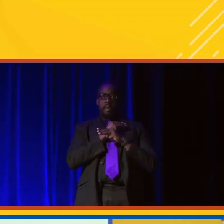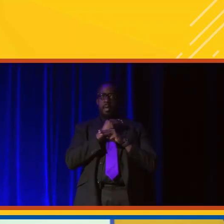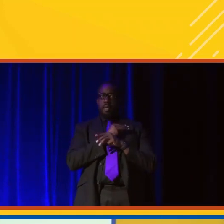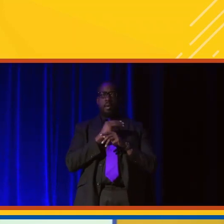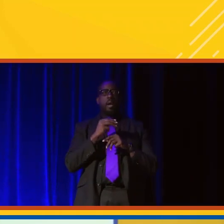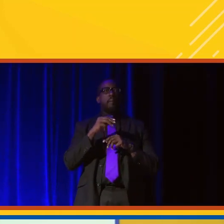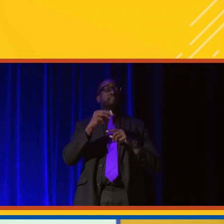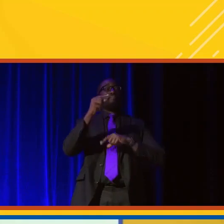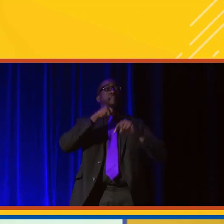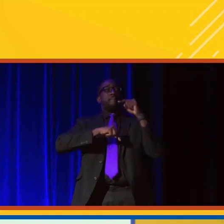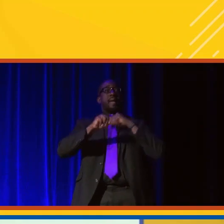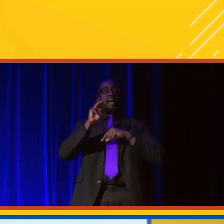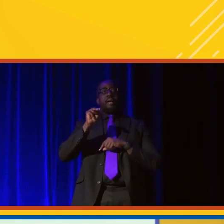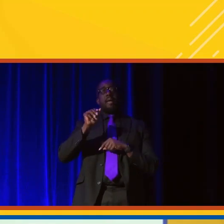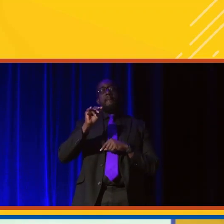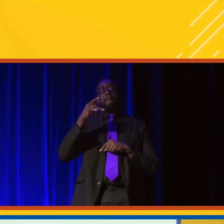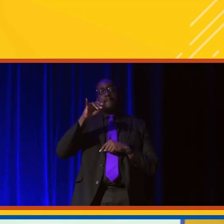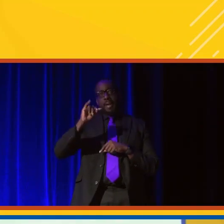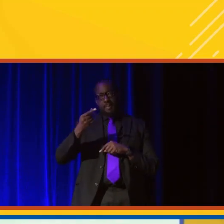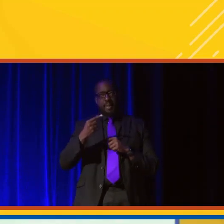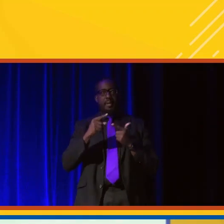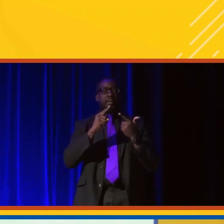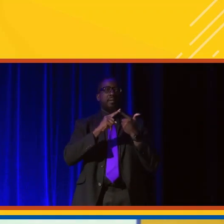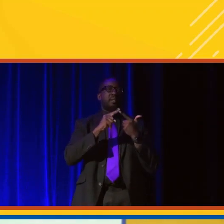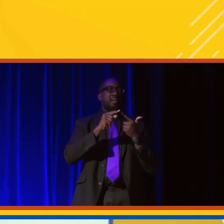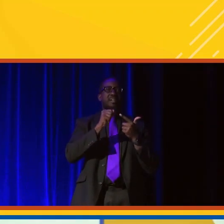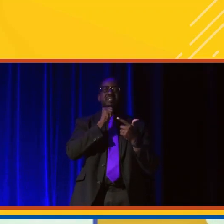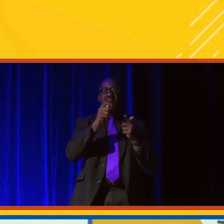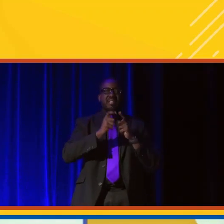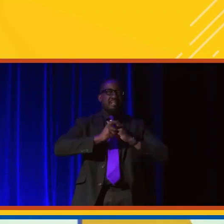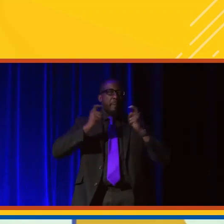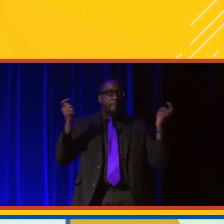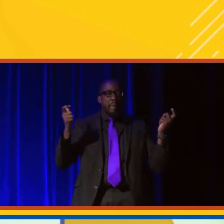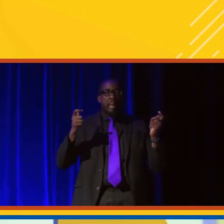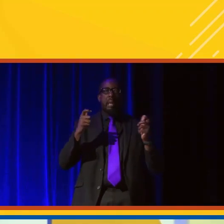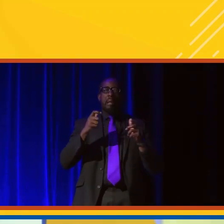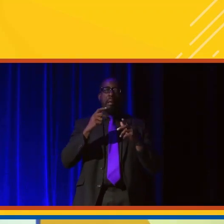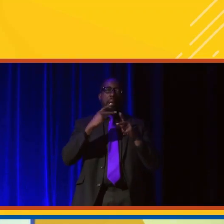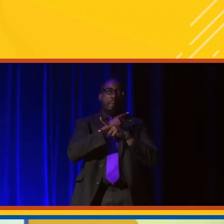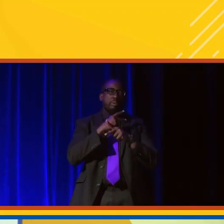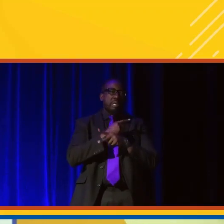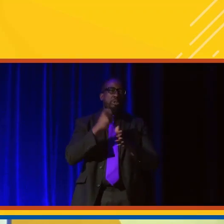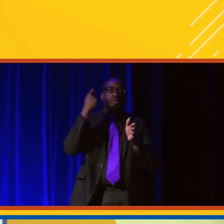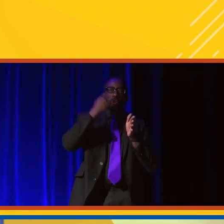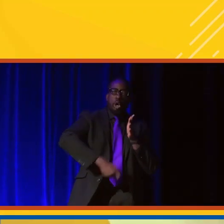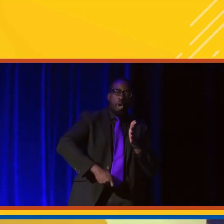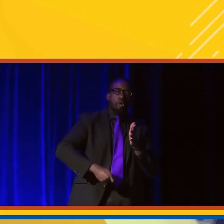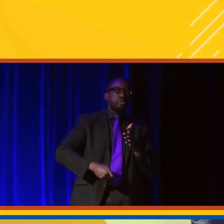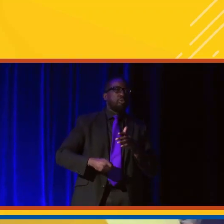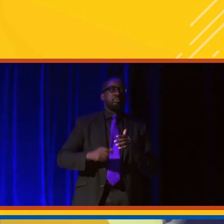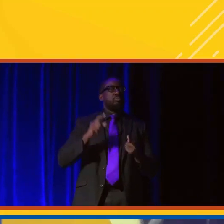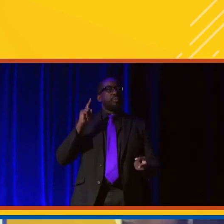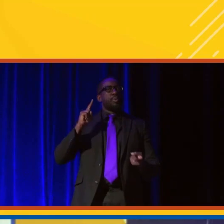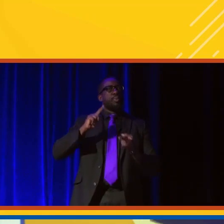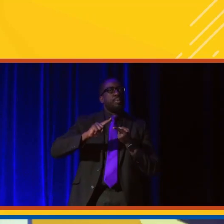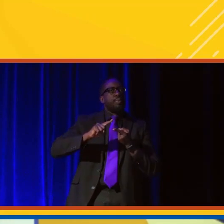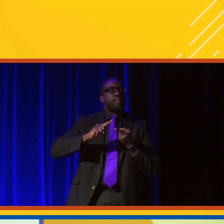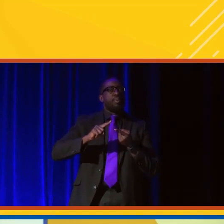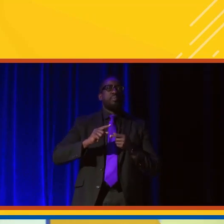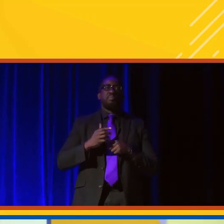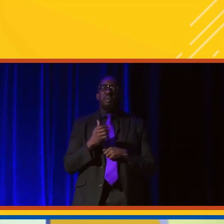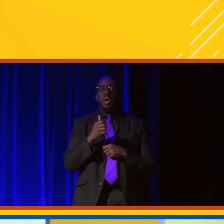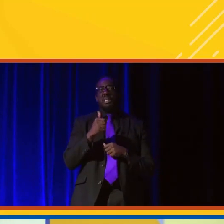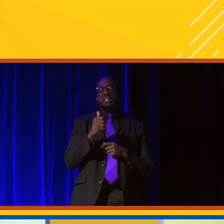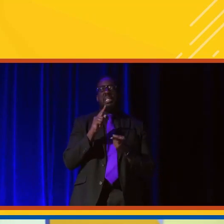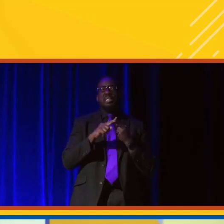have ad nauseum quantum chemistry, you don't have this enormous computational cost. In reality, as I'll show here, it amounts to about a factor of